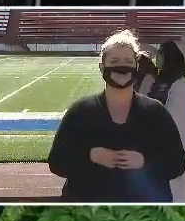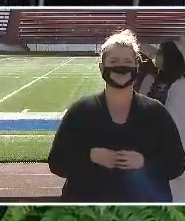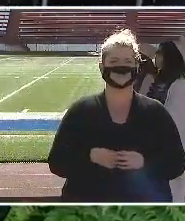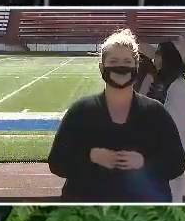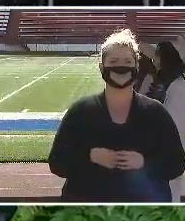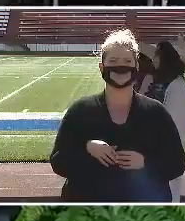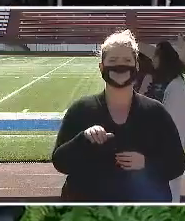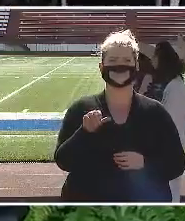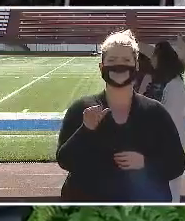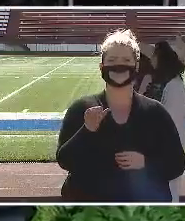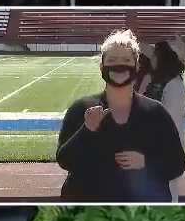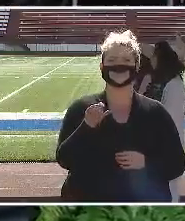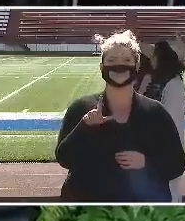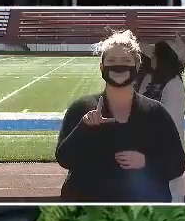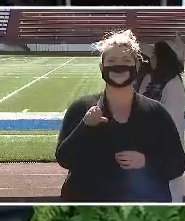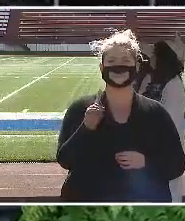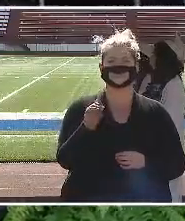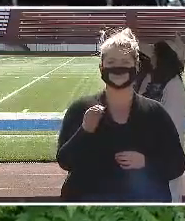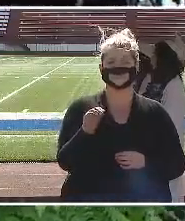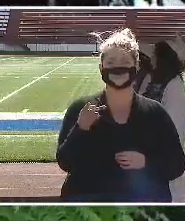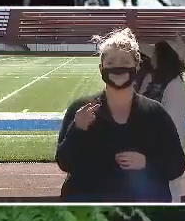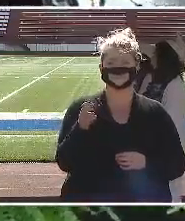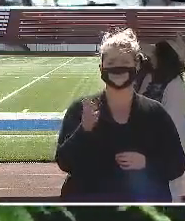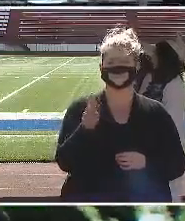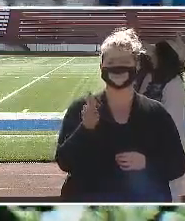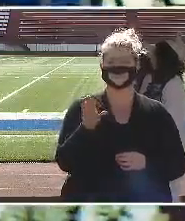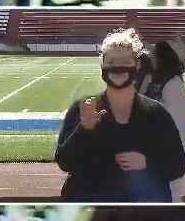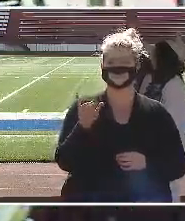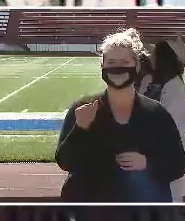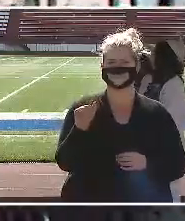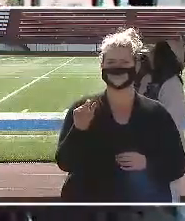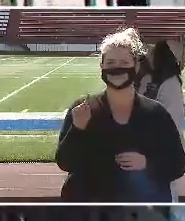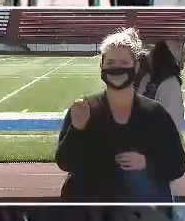Aldo Perciado Flores.